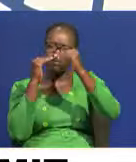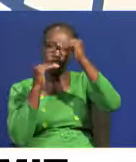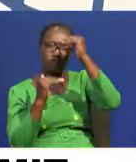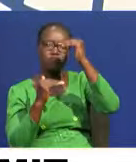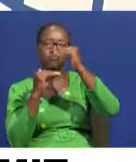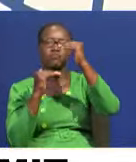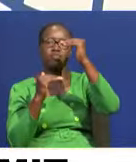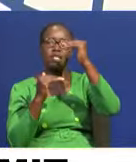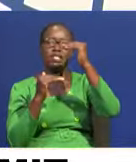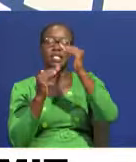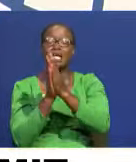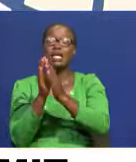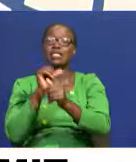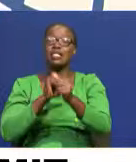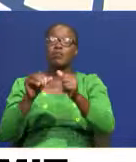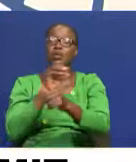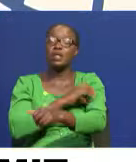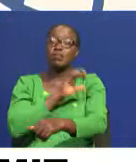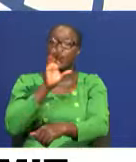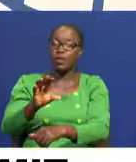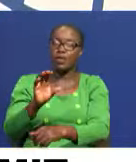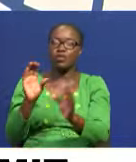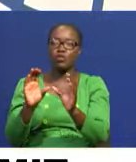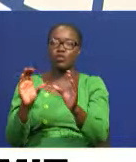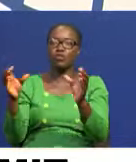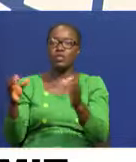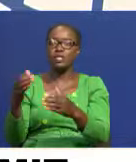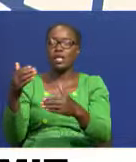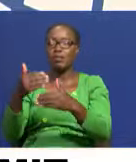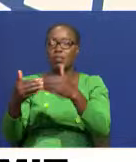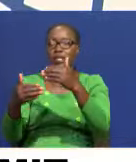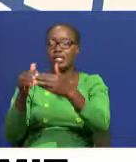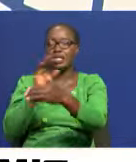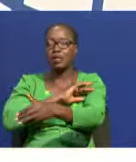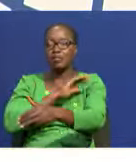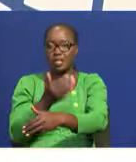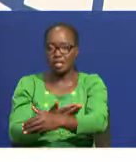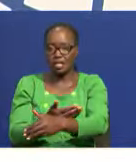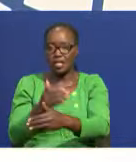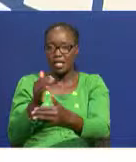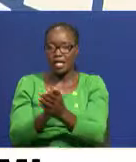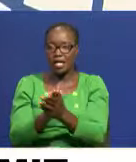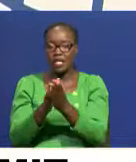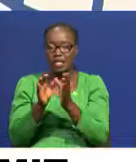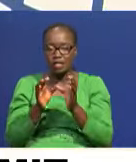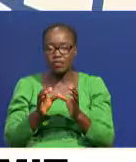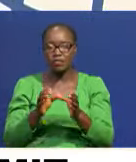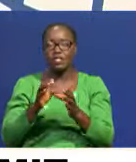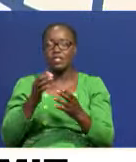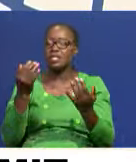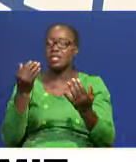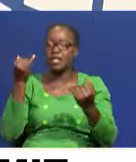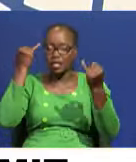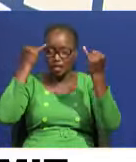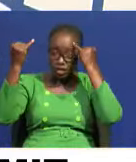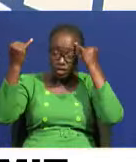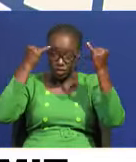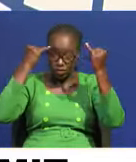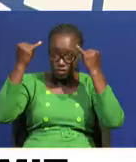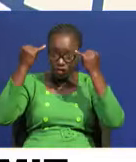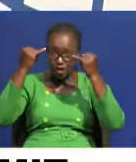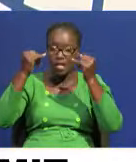is about empowering communities, building capacity, and fostering innovation. And it